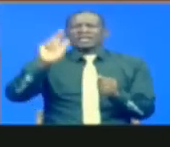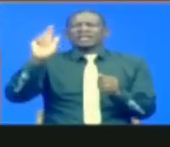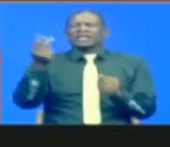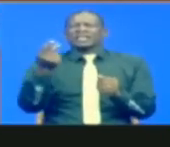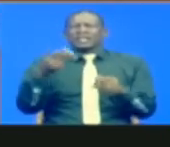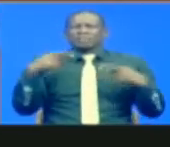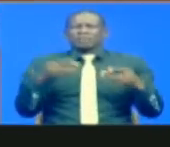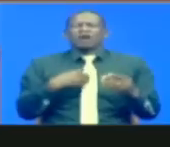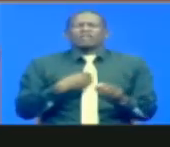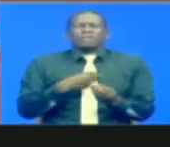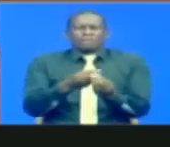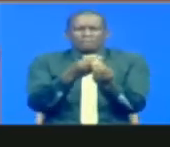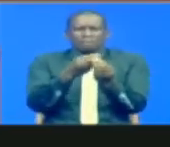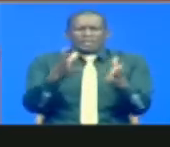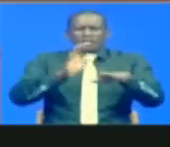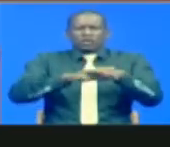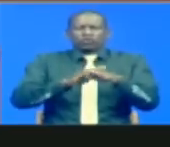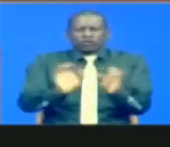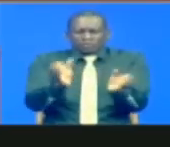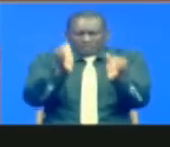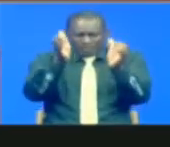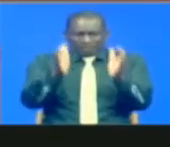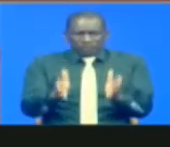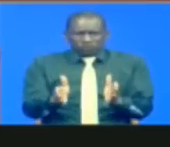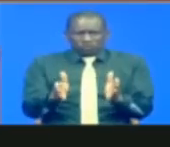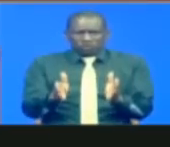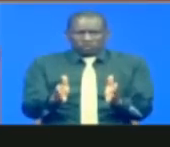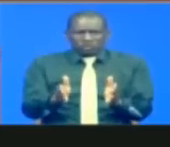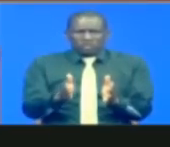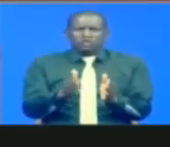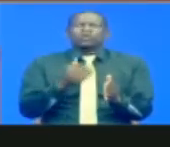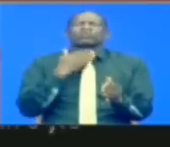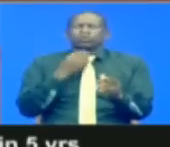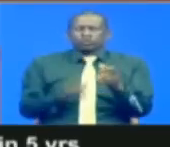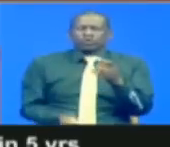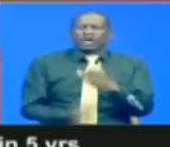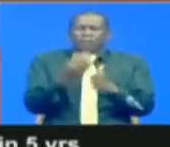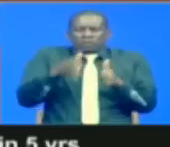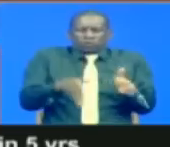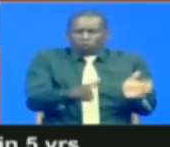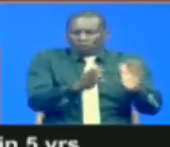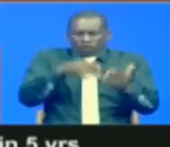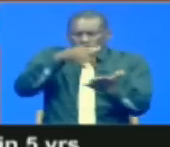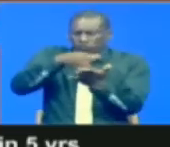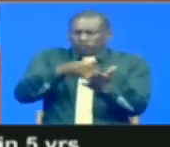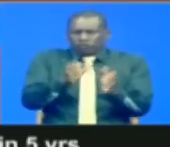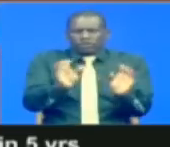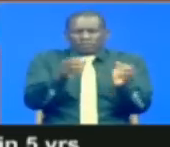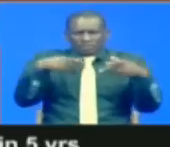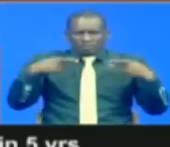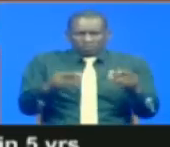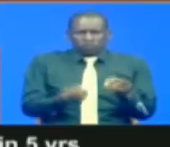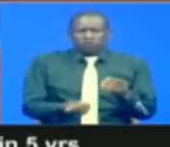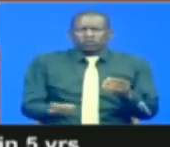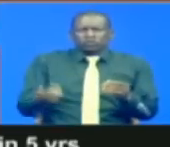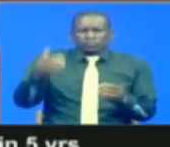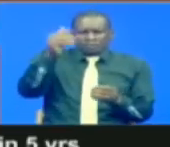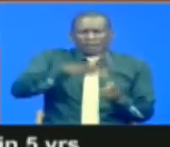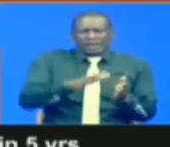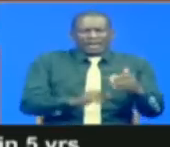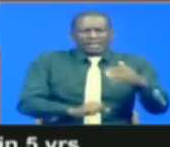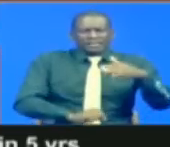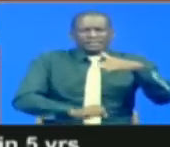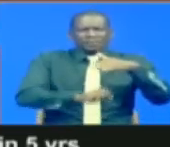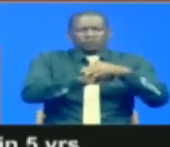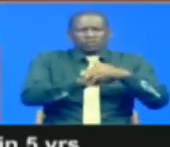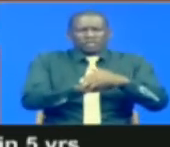journalists and editors who have worked and left the newsrooms. We want to find a way of engaging them to come back and mentor the existing journalists to